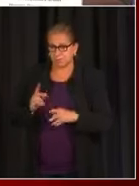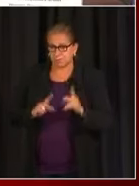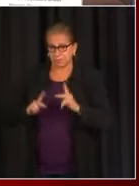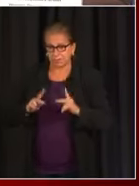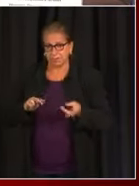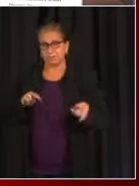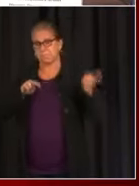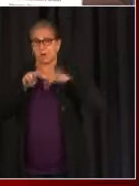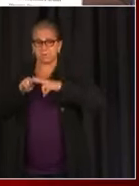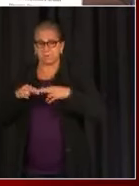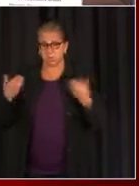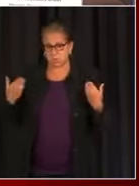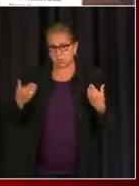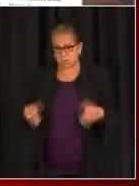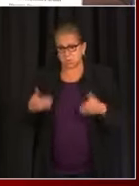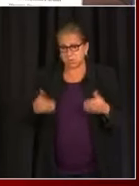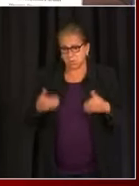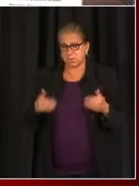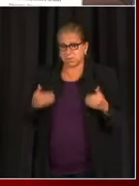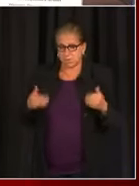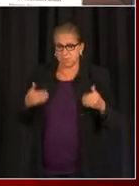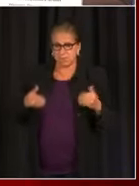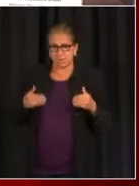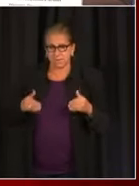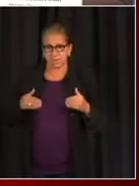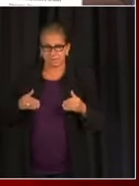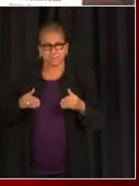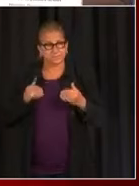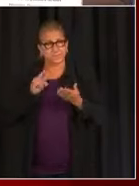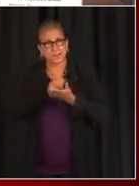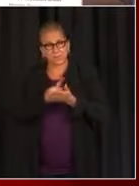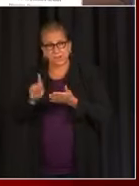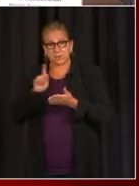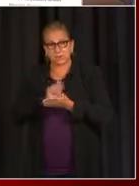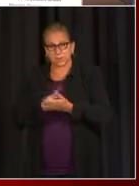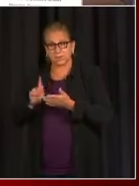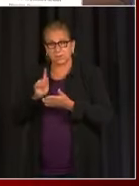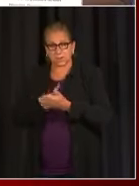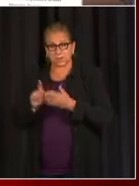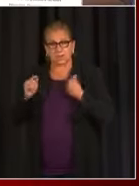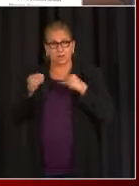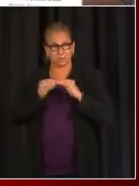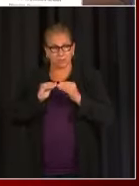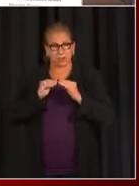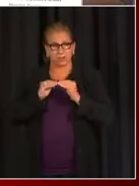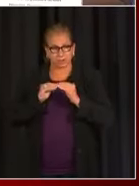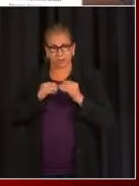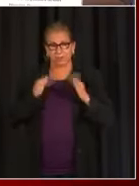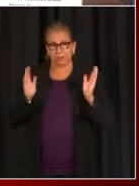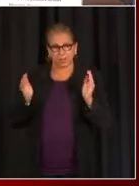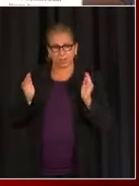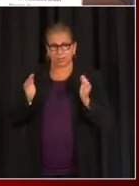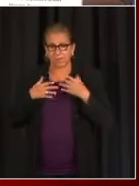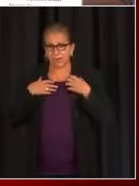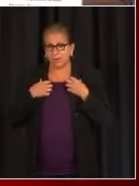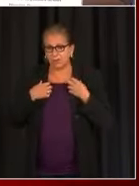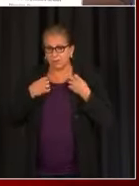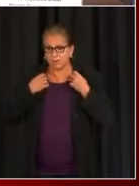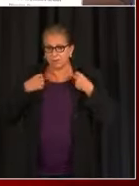in terms of the CDC's weekly case rate for people who want to make that comparison, and it is currently at